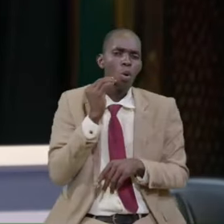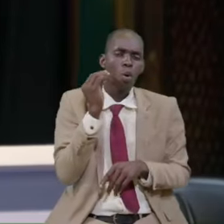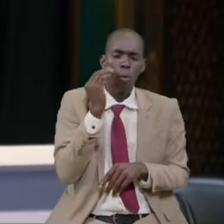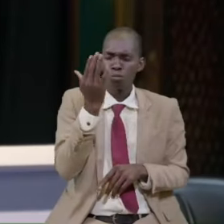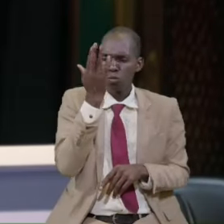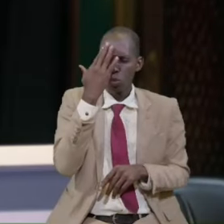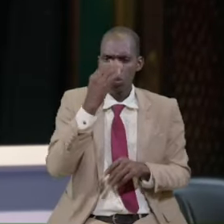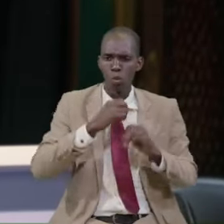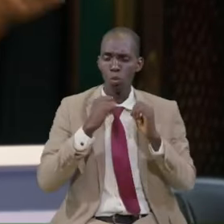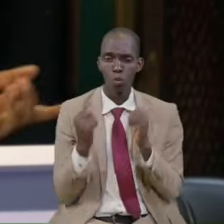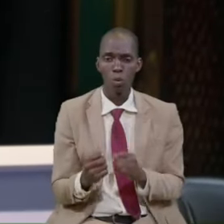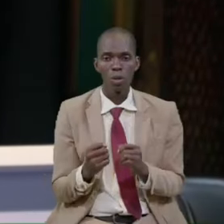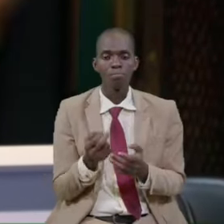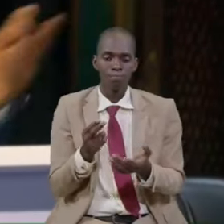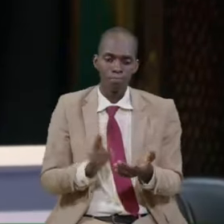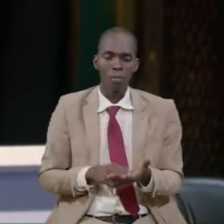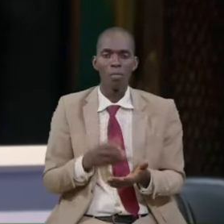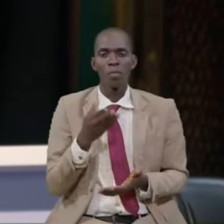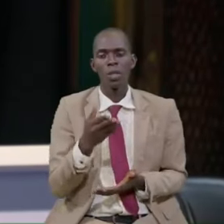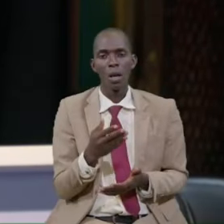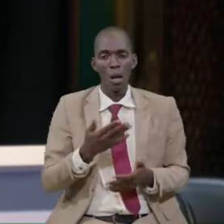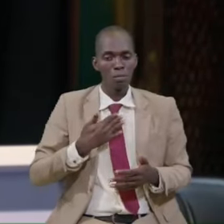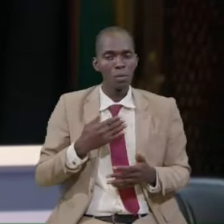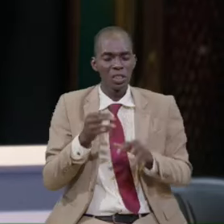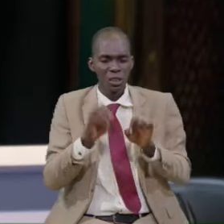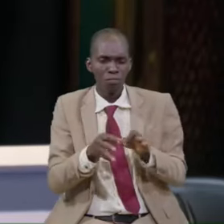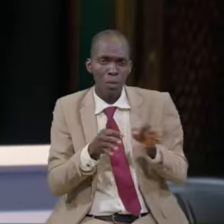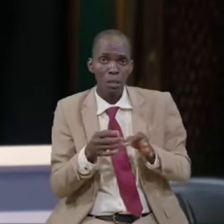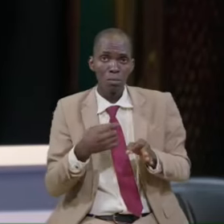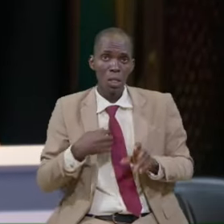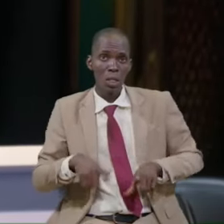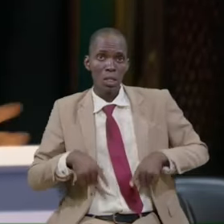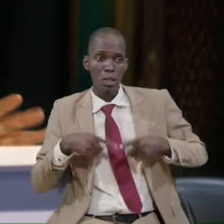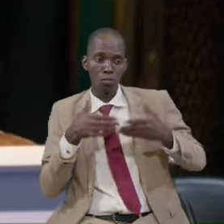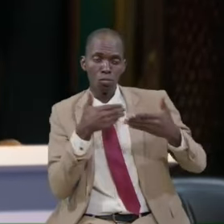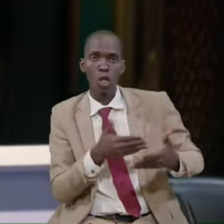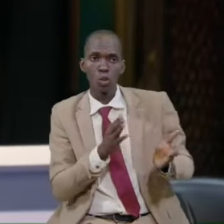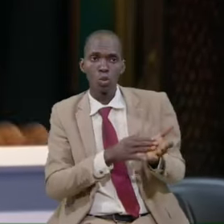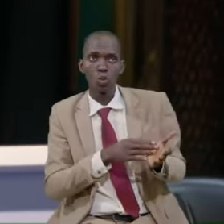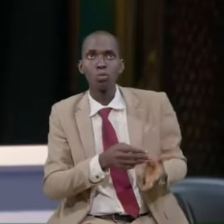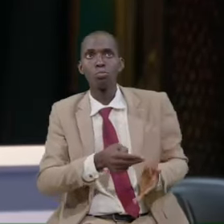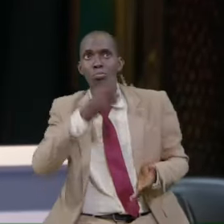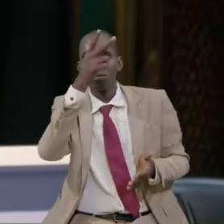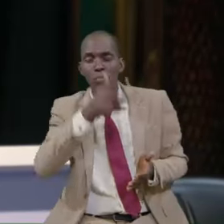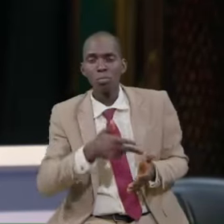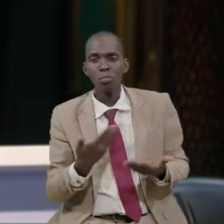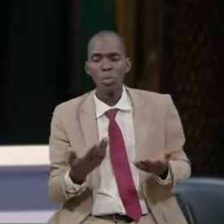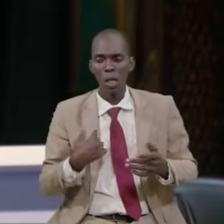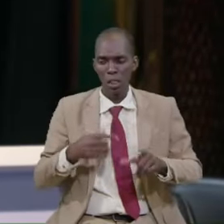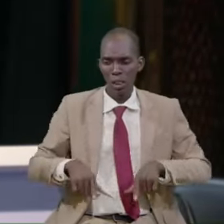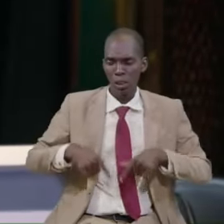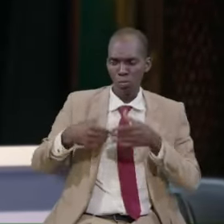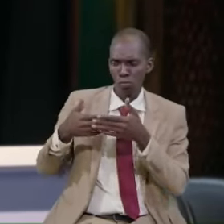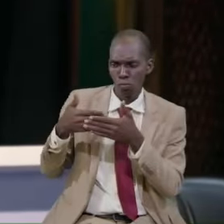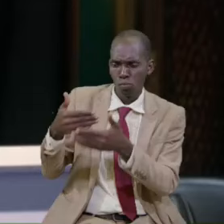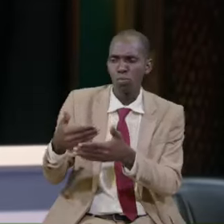shop, behind here, let us know. Near the mask, just what will help us locate